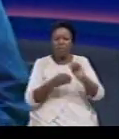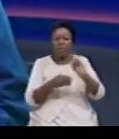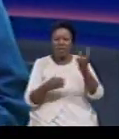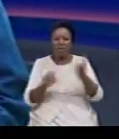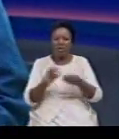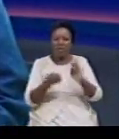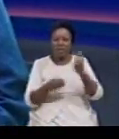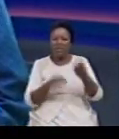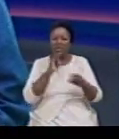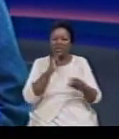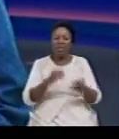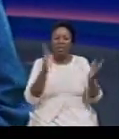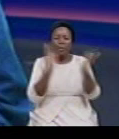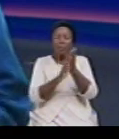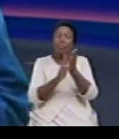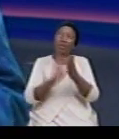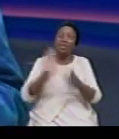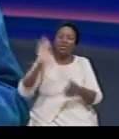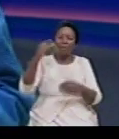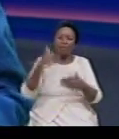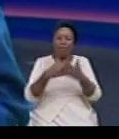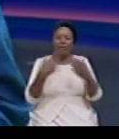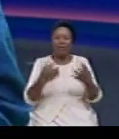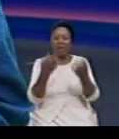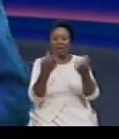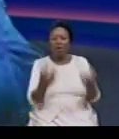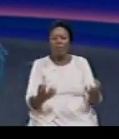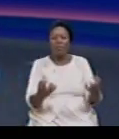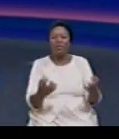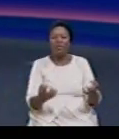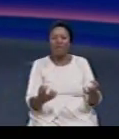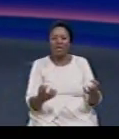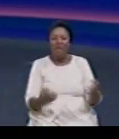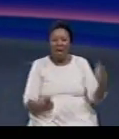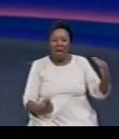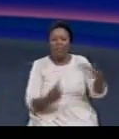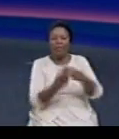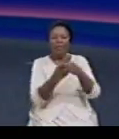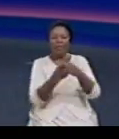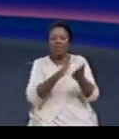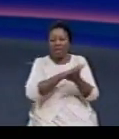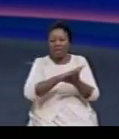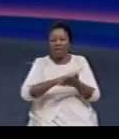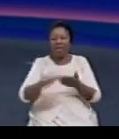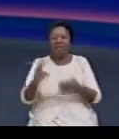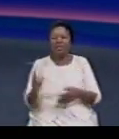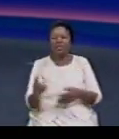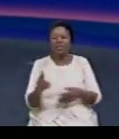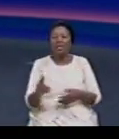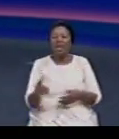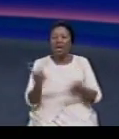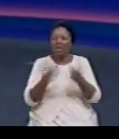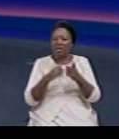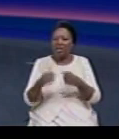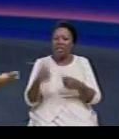him before the leprosy appears cleansed. These 10 lepers came to the Lord and they said,